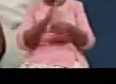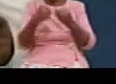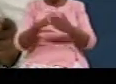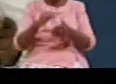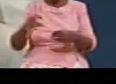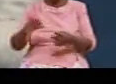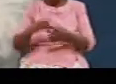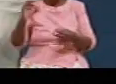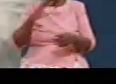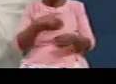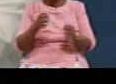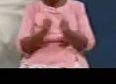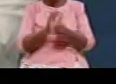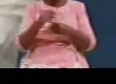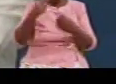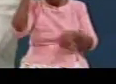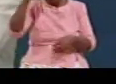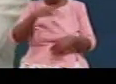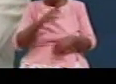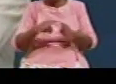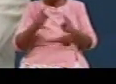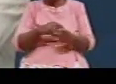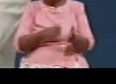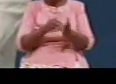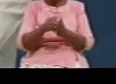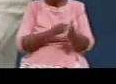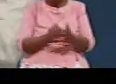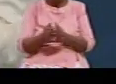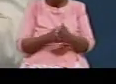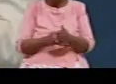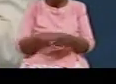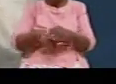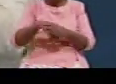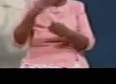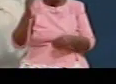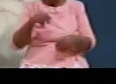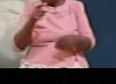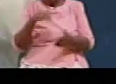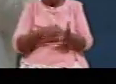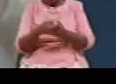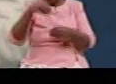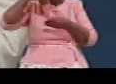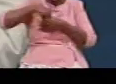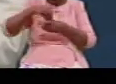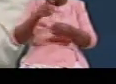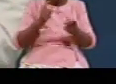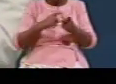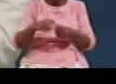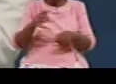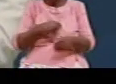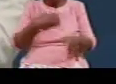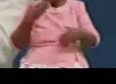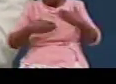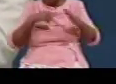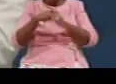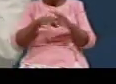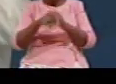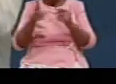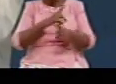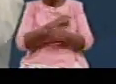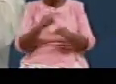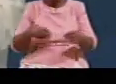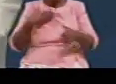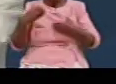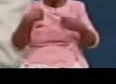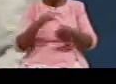weak outside, your facial expression is weak, and there's no cheerfulness, no happiness, joy, no joy of serving the